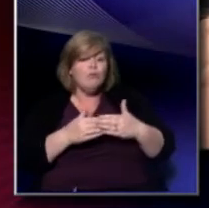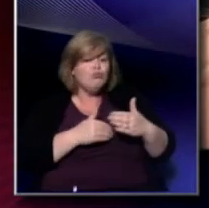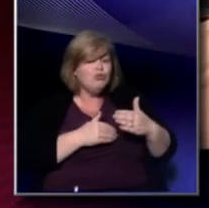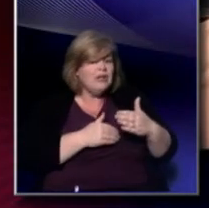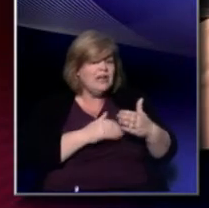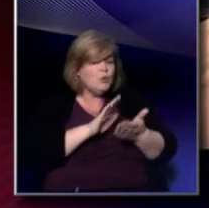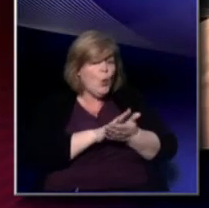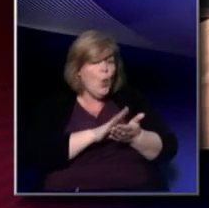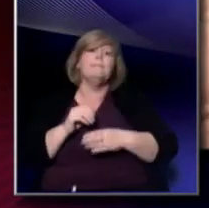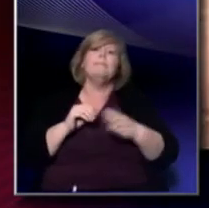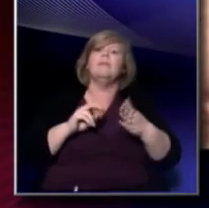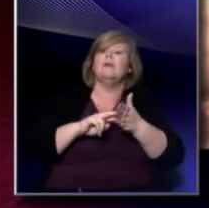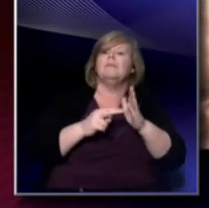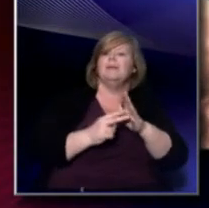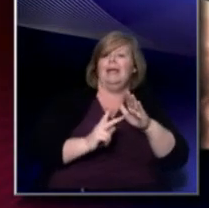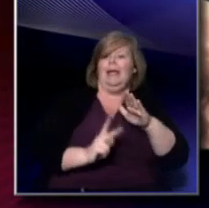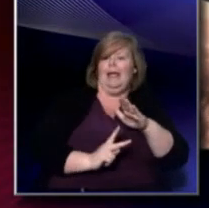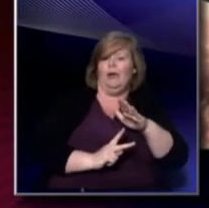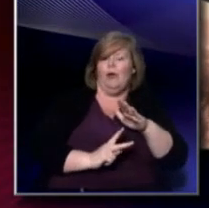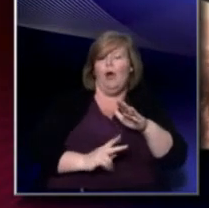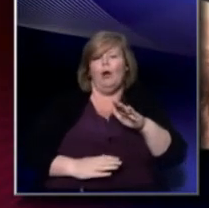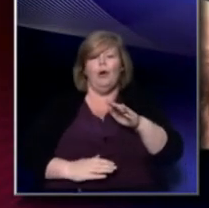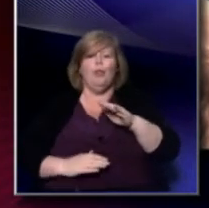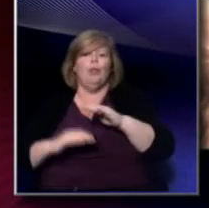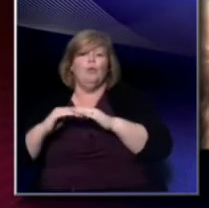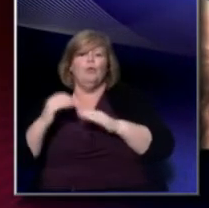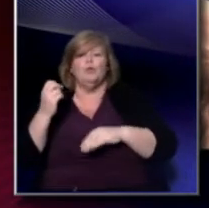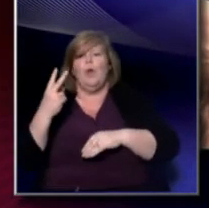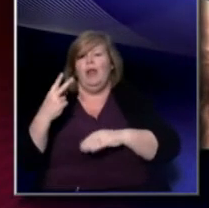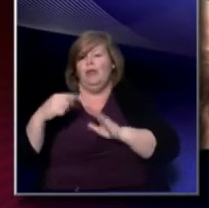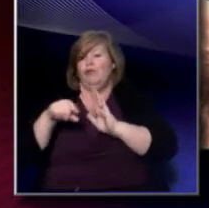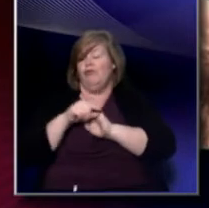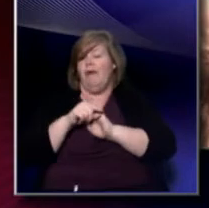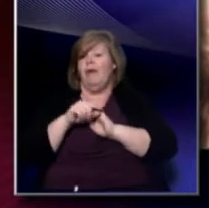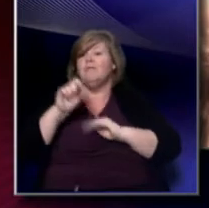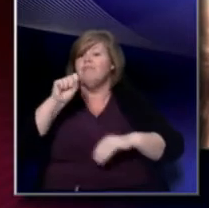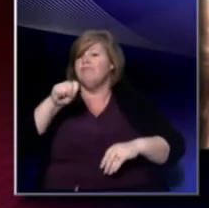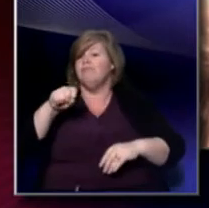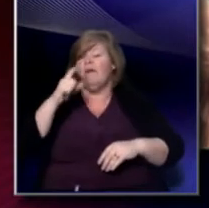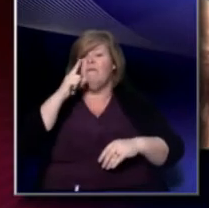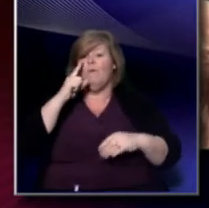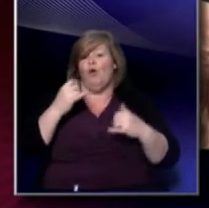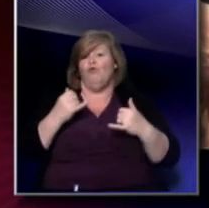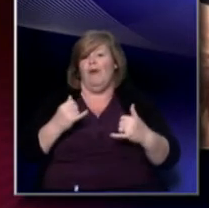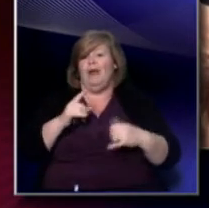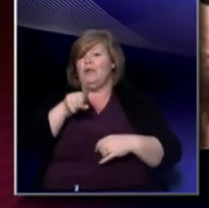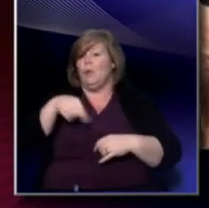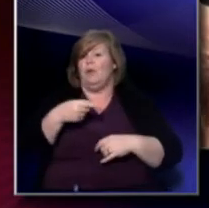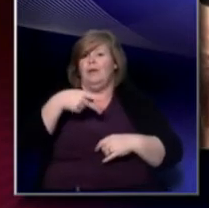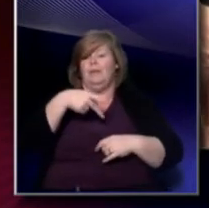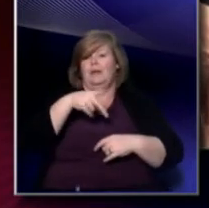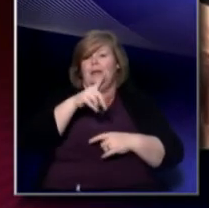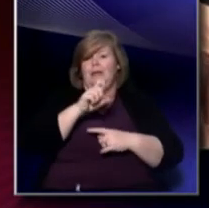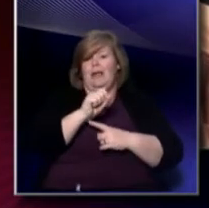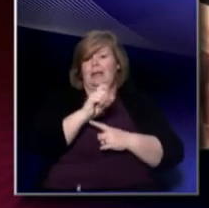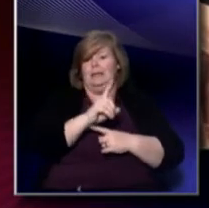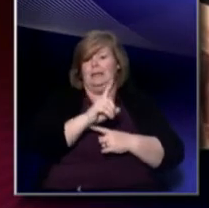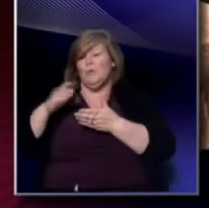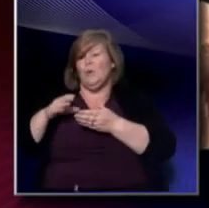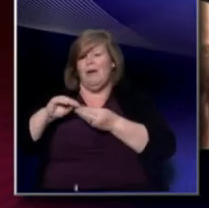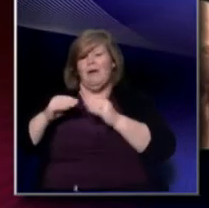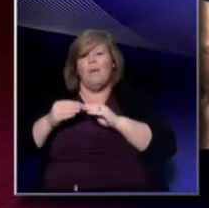grade? Through 12th grade, and at this time, it is only PDSD and